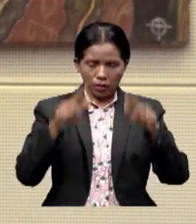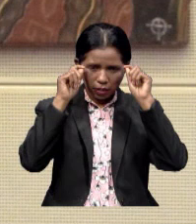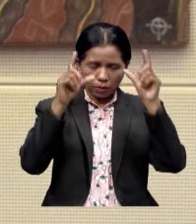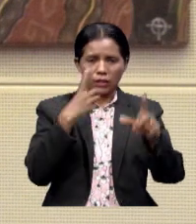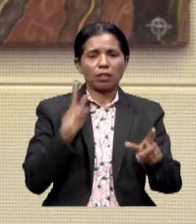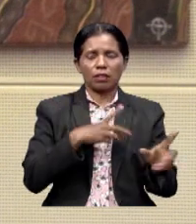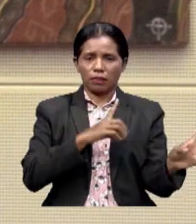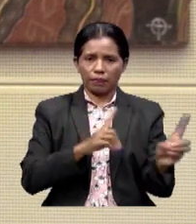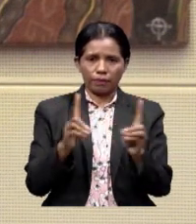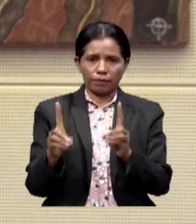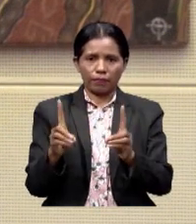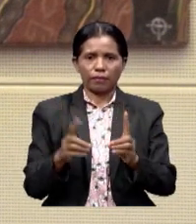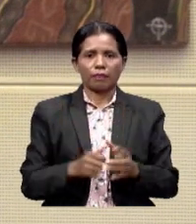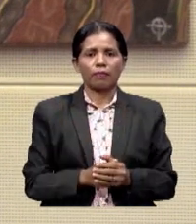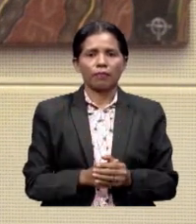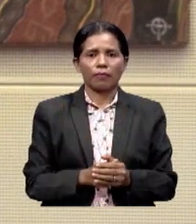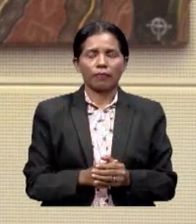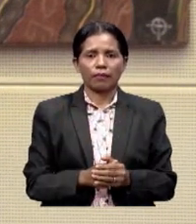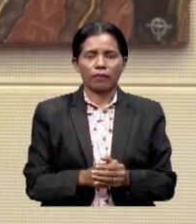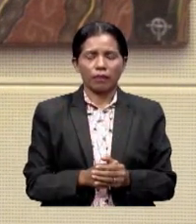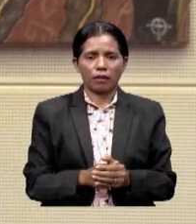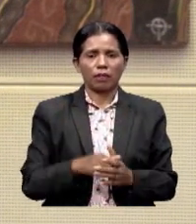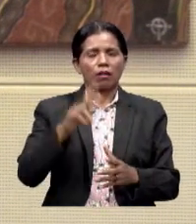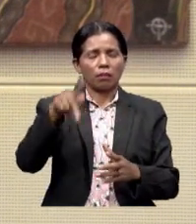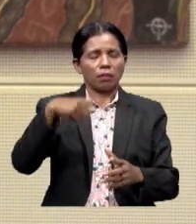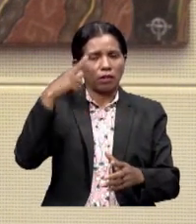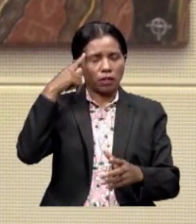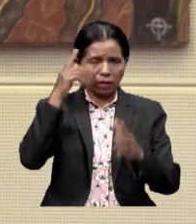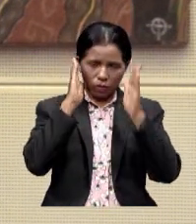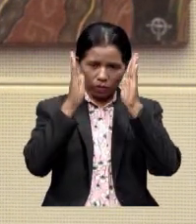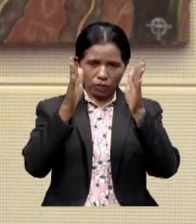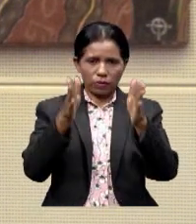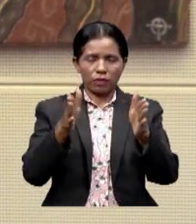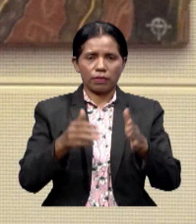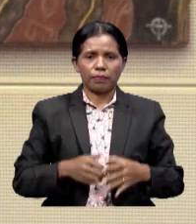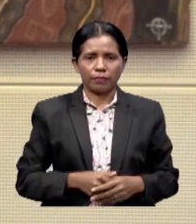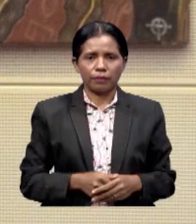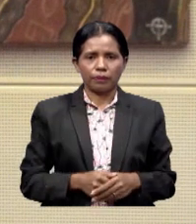with social, political tension.